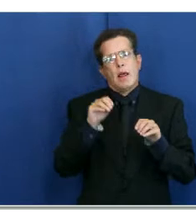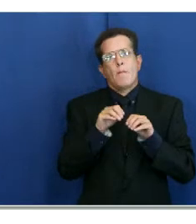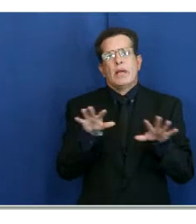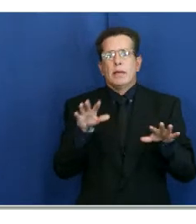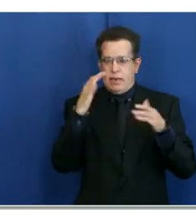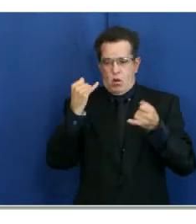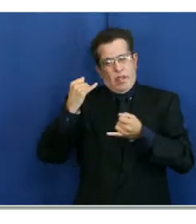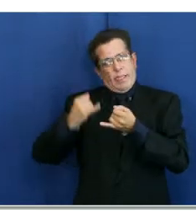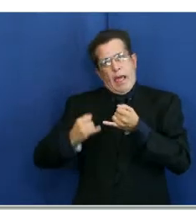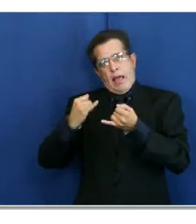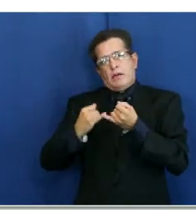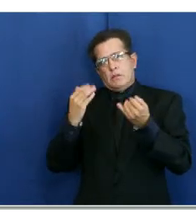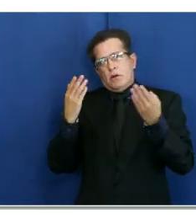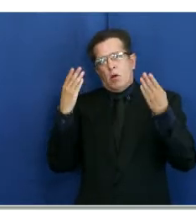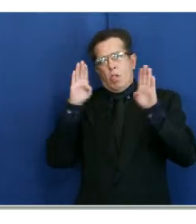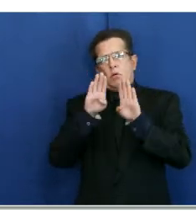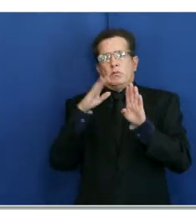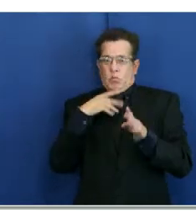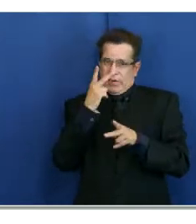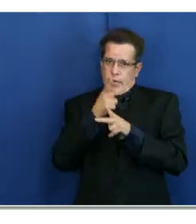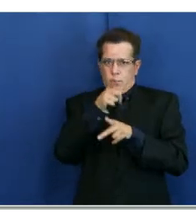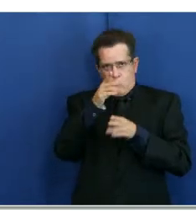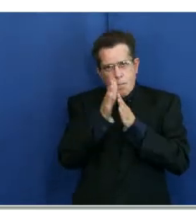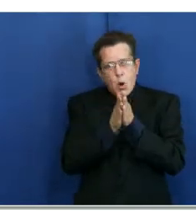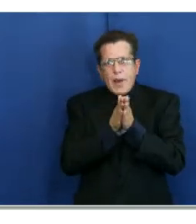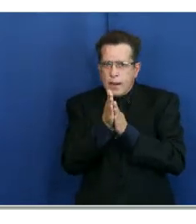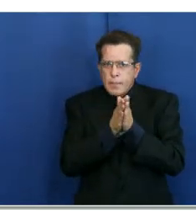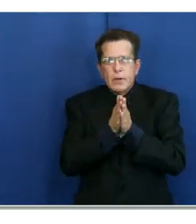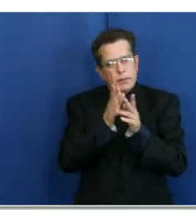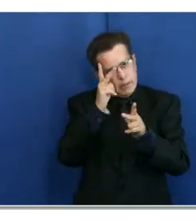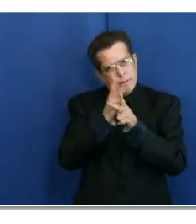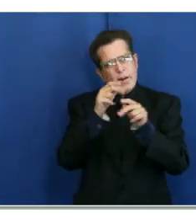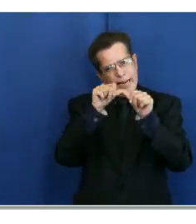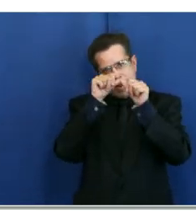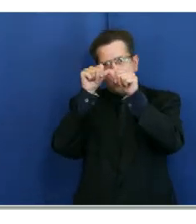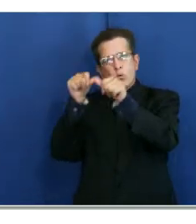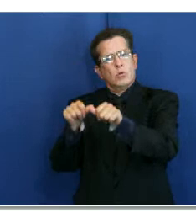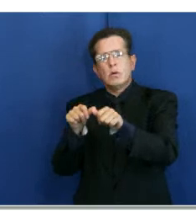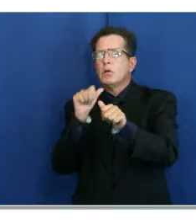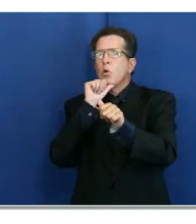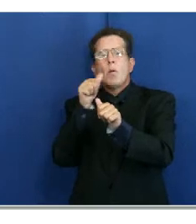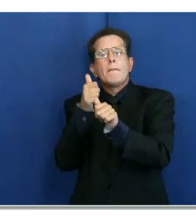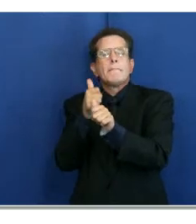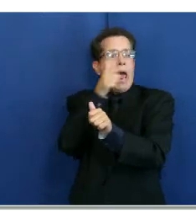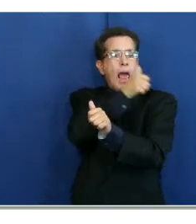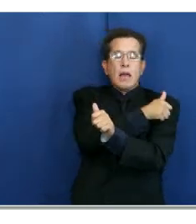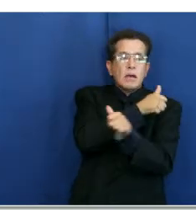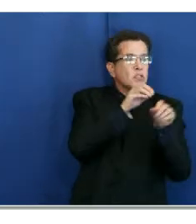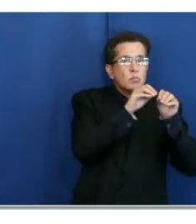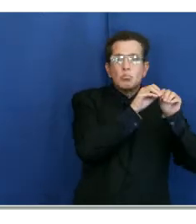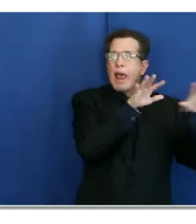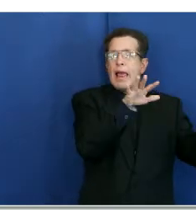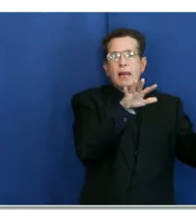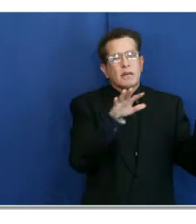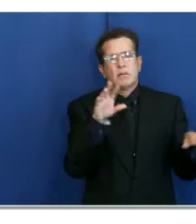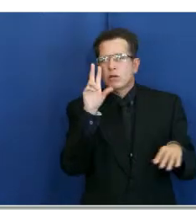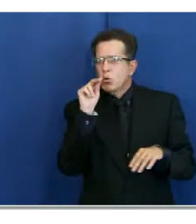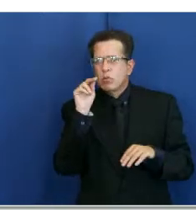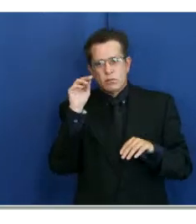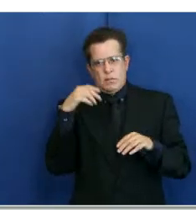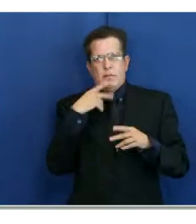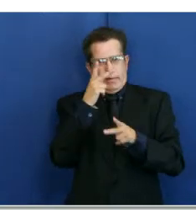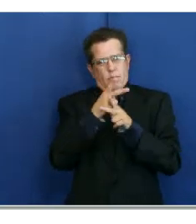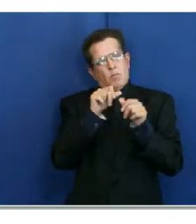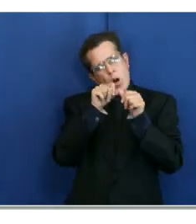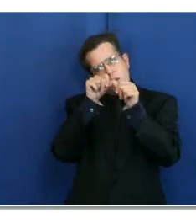to emphasize again that keeping up the momentum to stay on track and not go backwards in this new tier system to